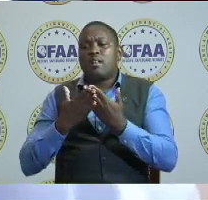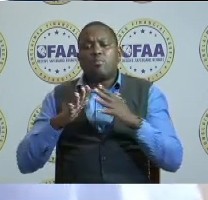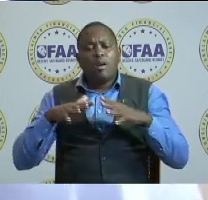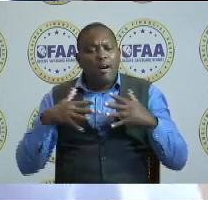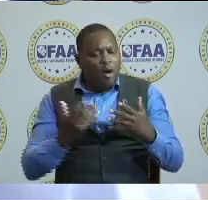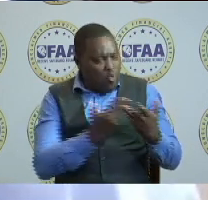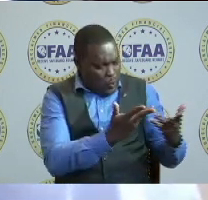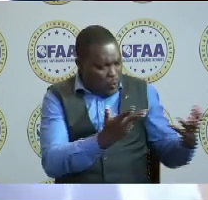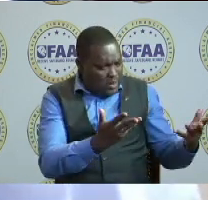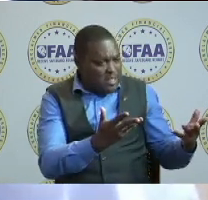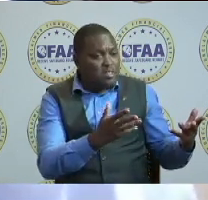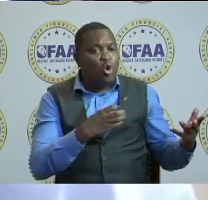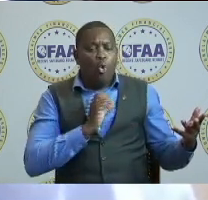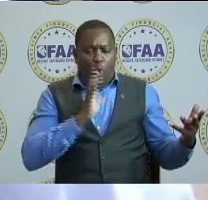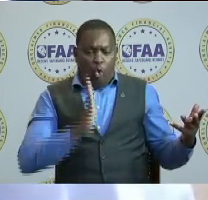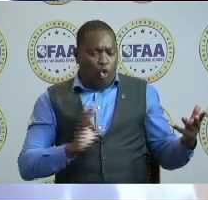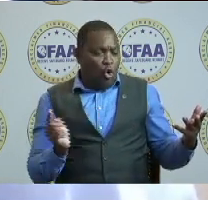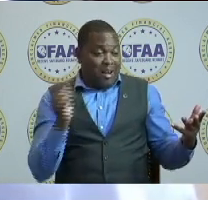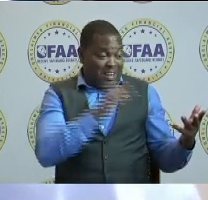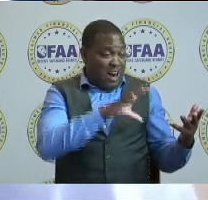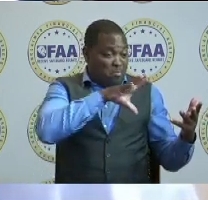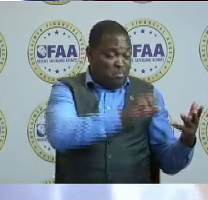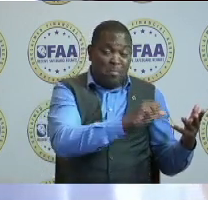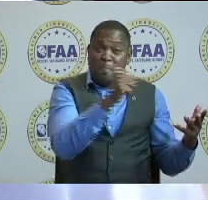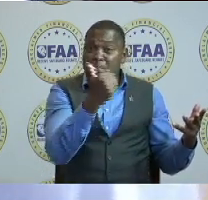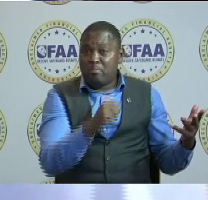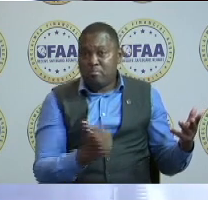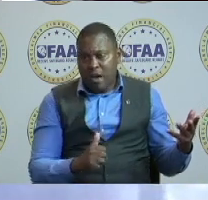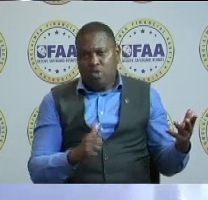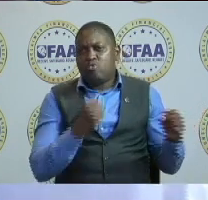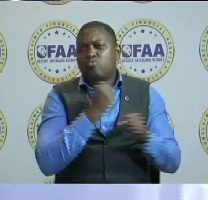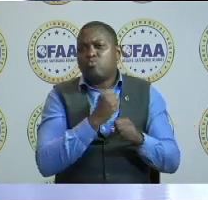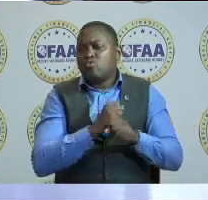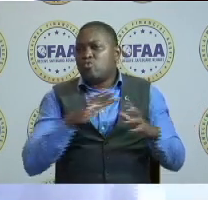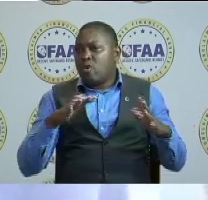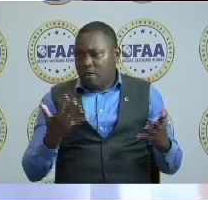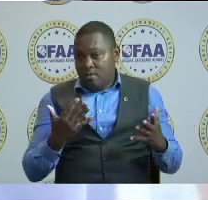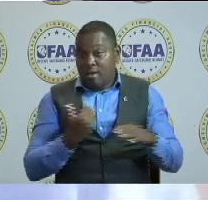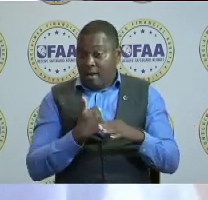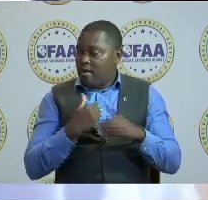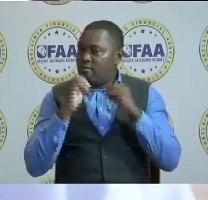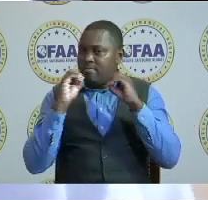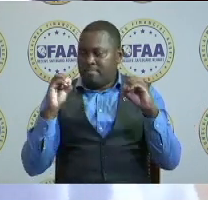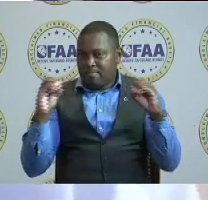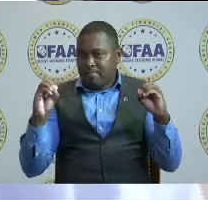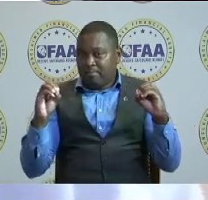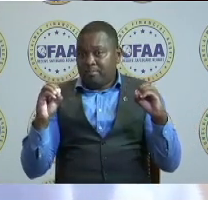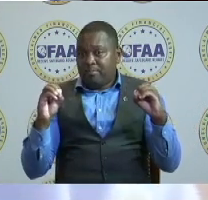with unclaimed property and how to regulate unclaimed property. But going back